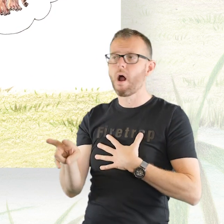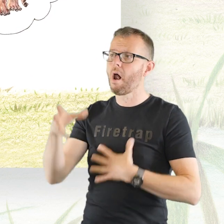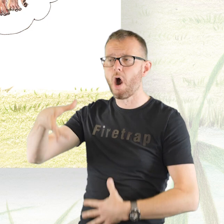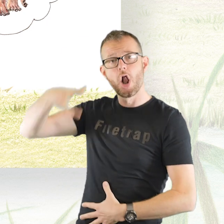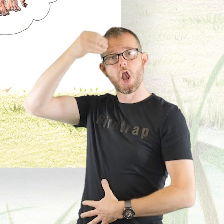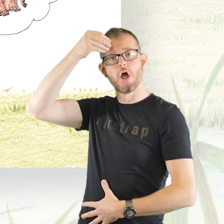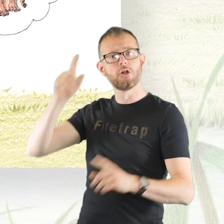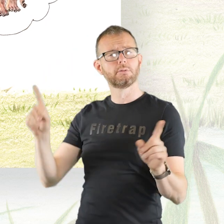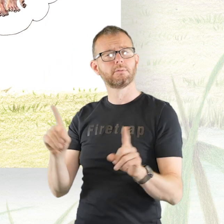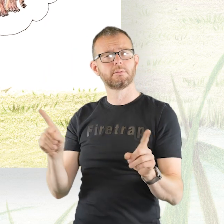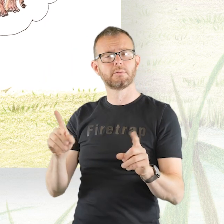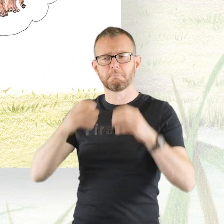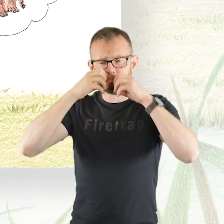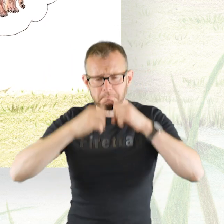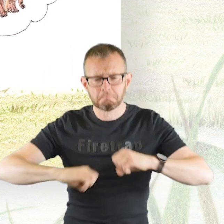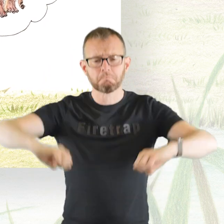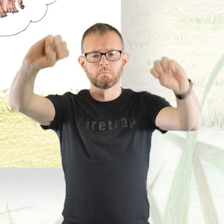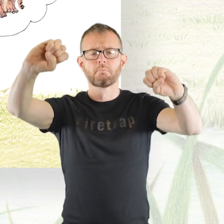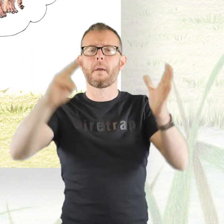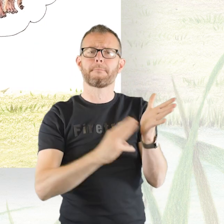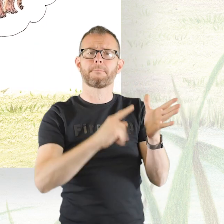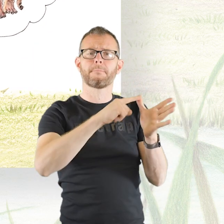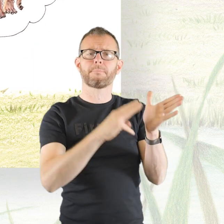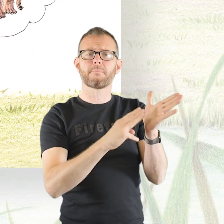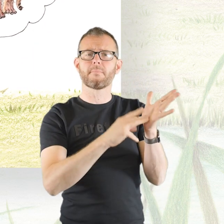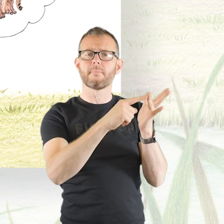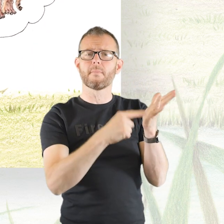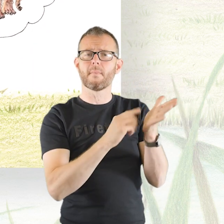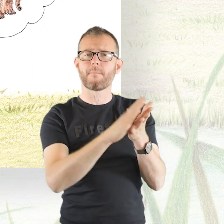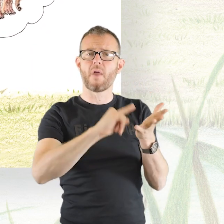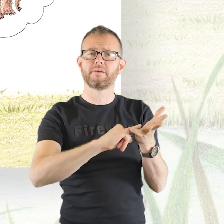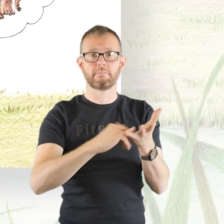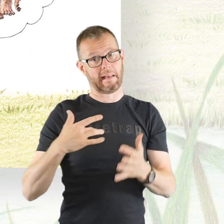They learned that mammoths lived here a long time ago.